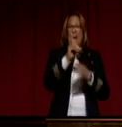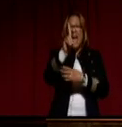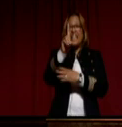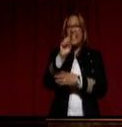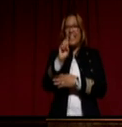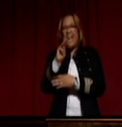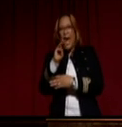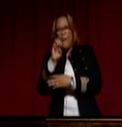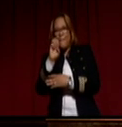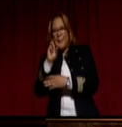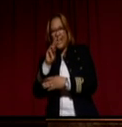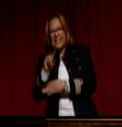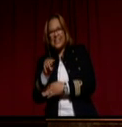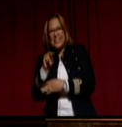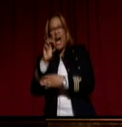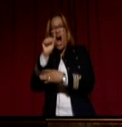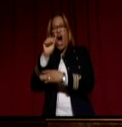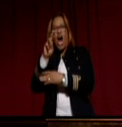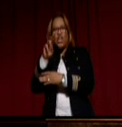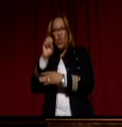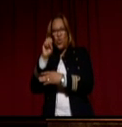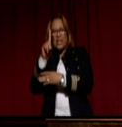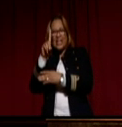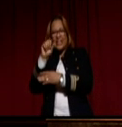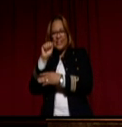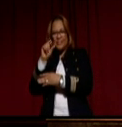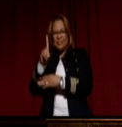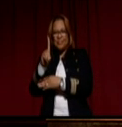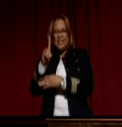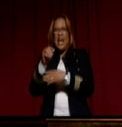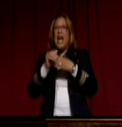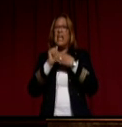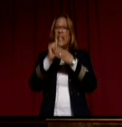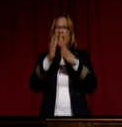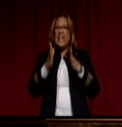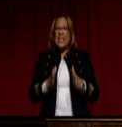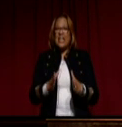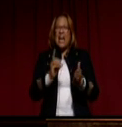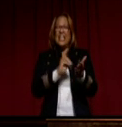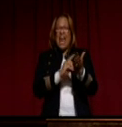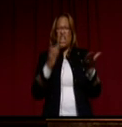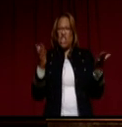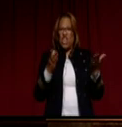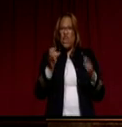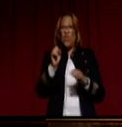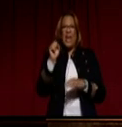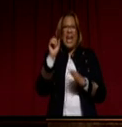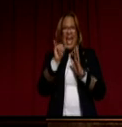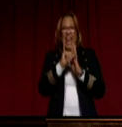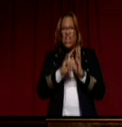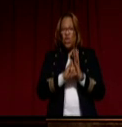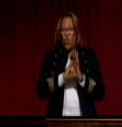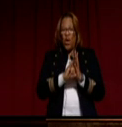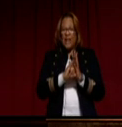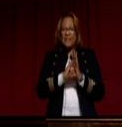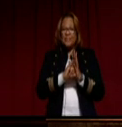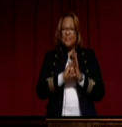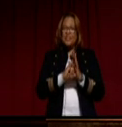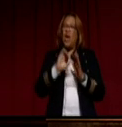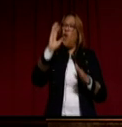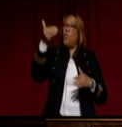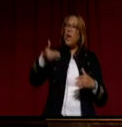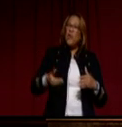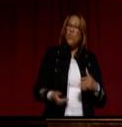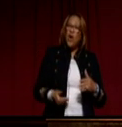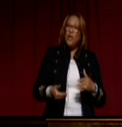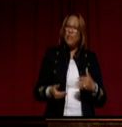who is the former head doctor here in the state of Illinois. And Dr. Arnold, we welcome you. We're